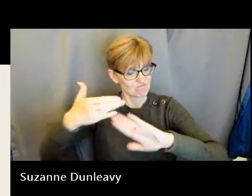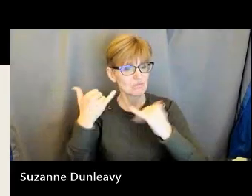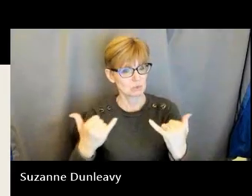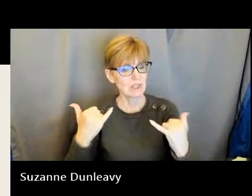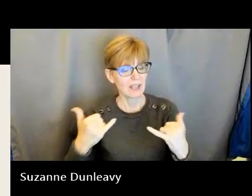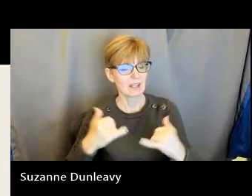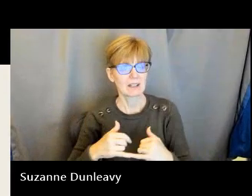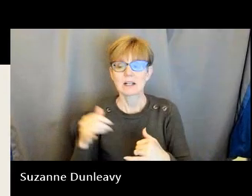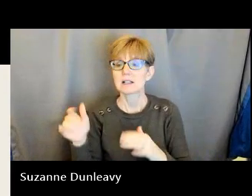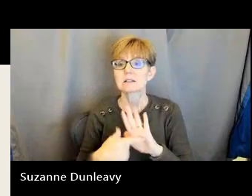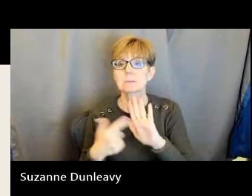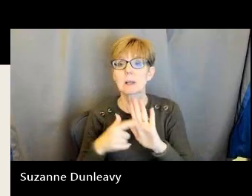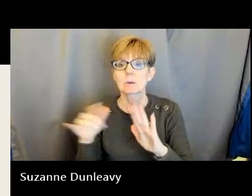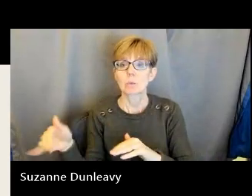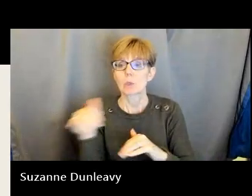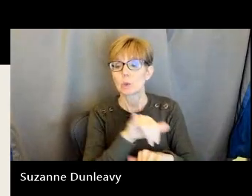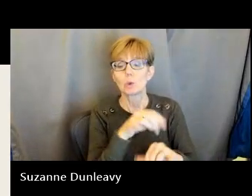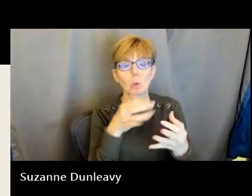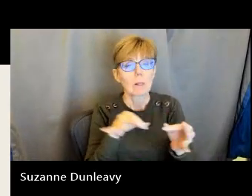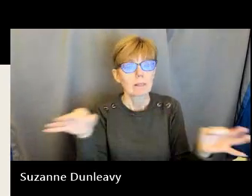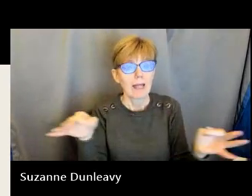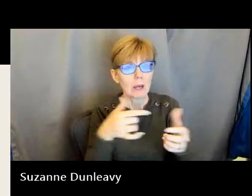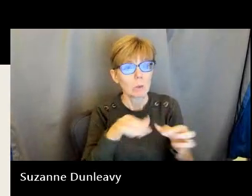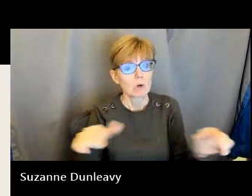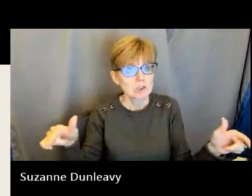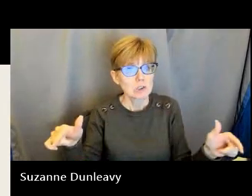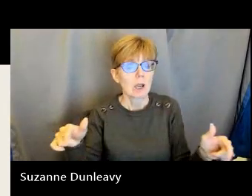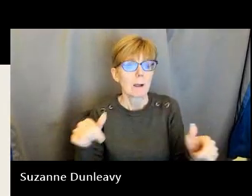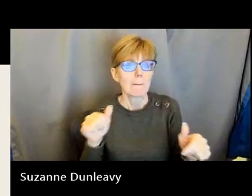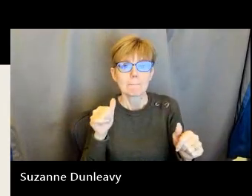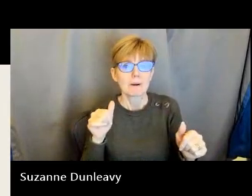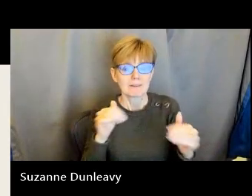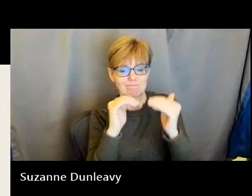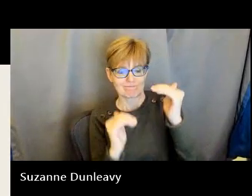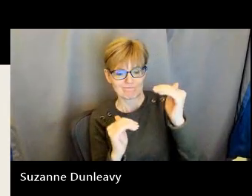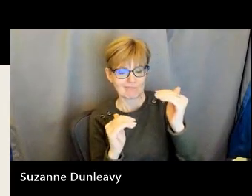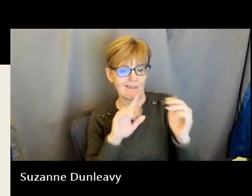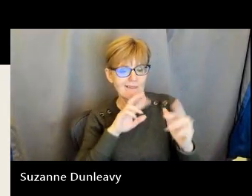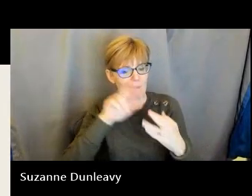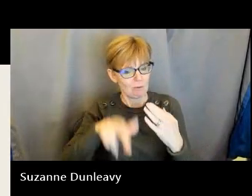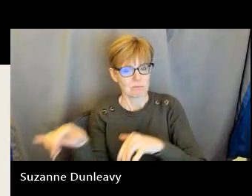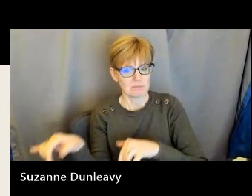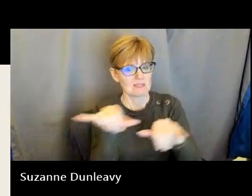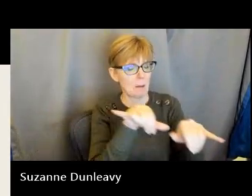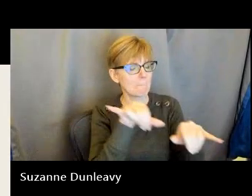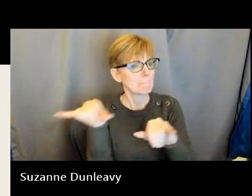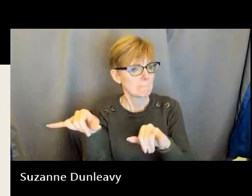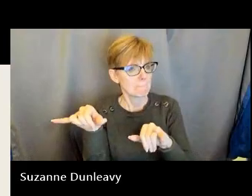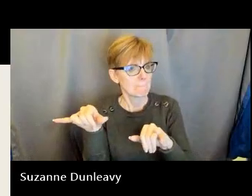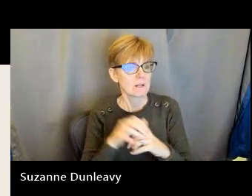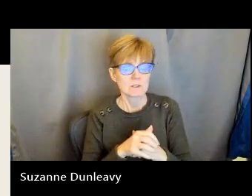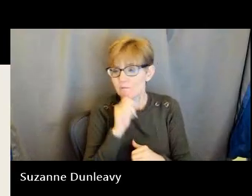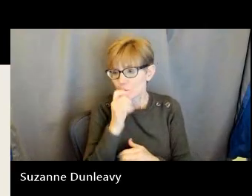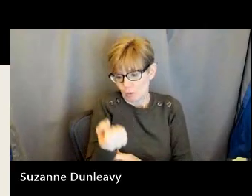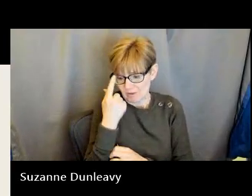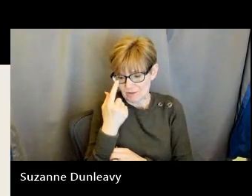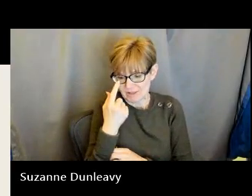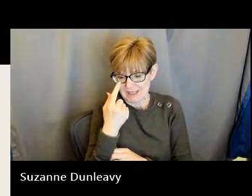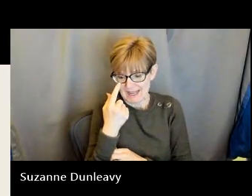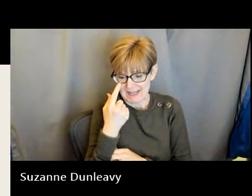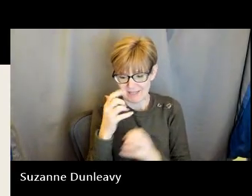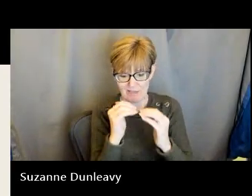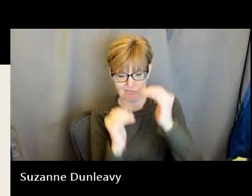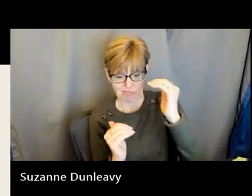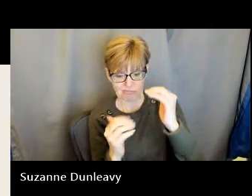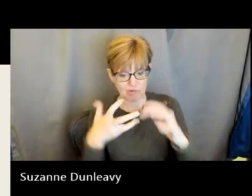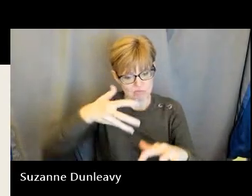with the same inequitable outcomes. So without understanding these historical roots, it can become very easy to